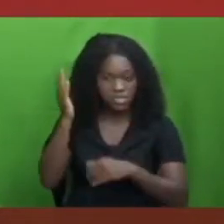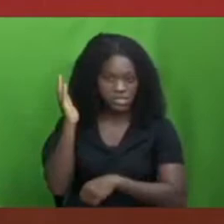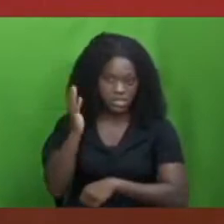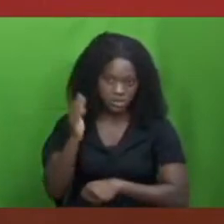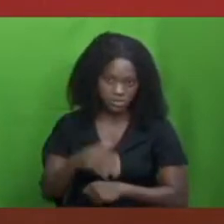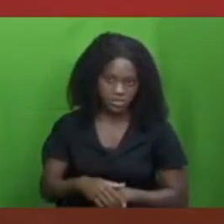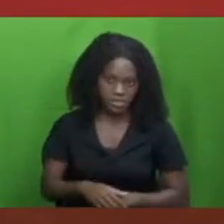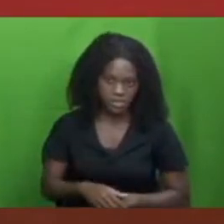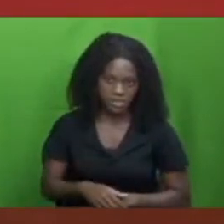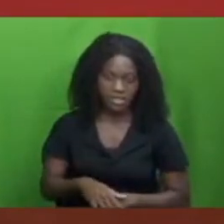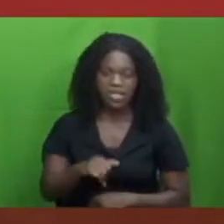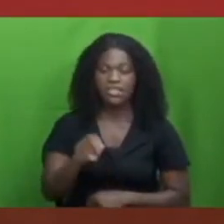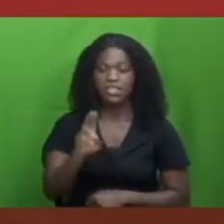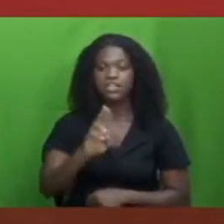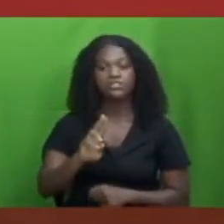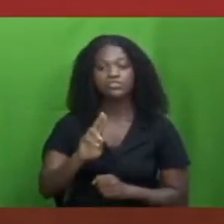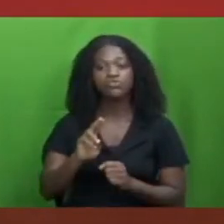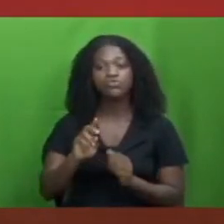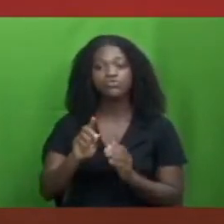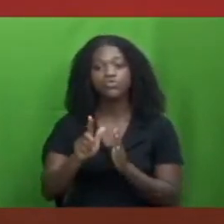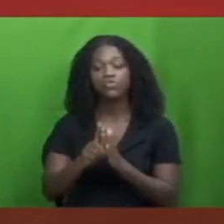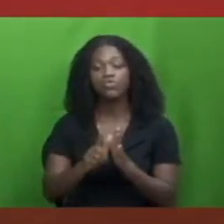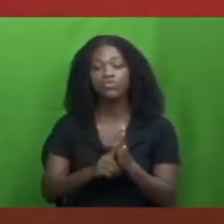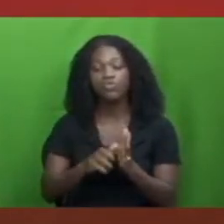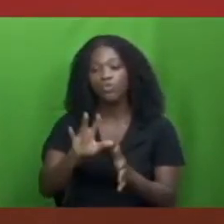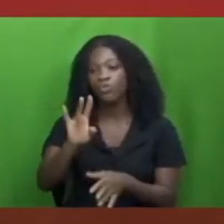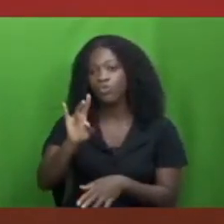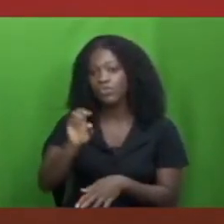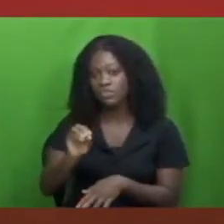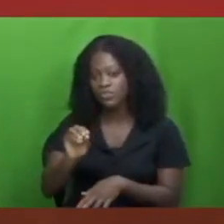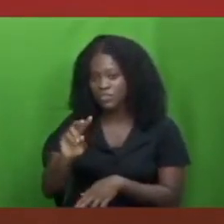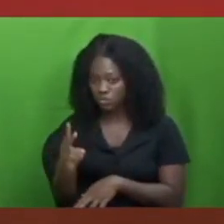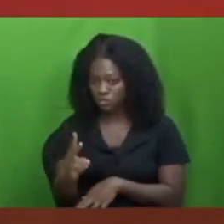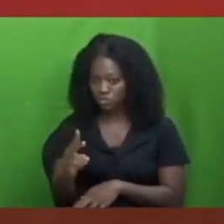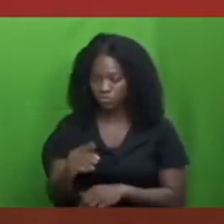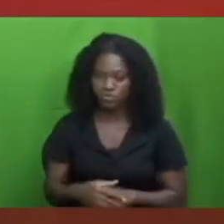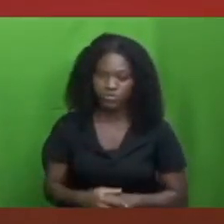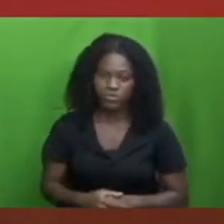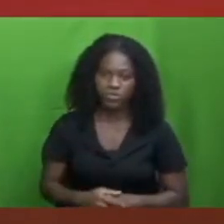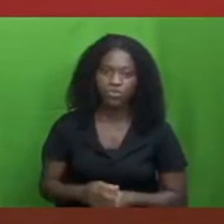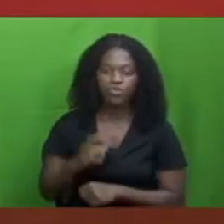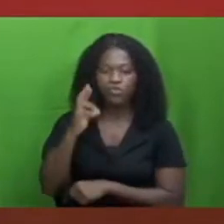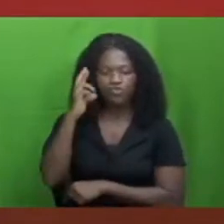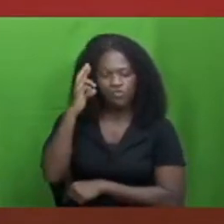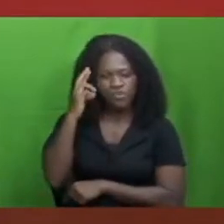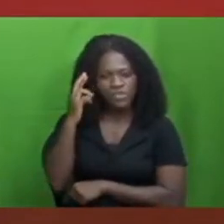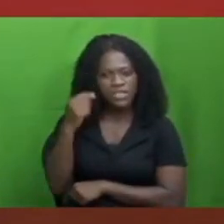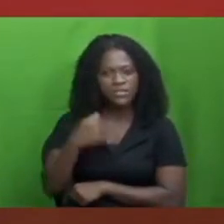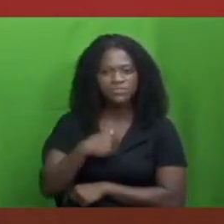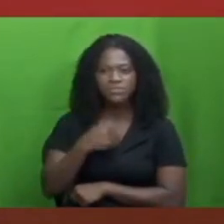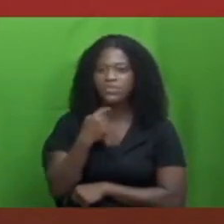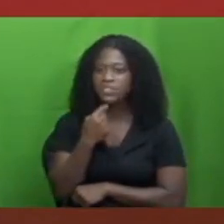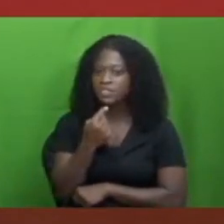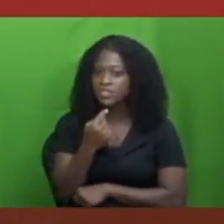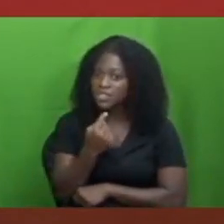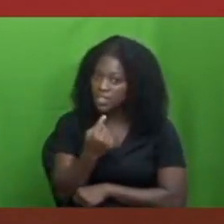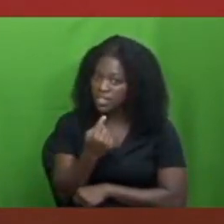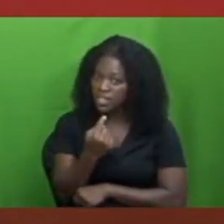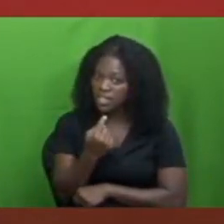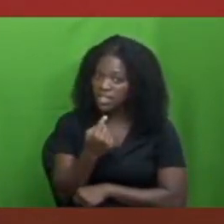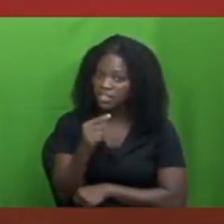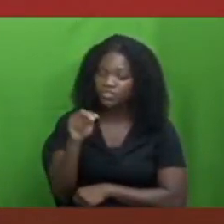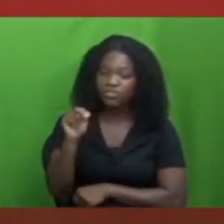what? Members, including ministers, statements, and that is under